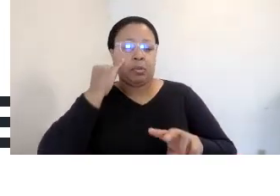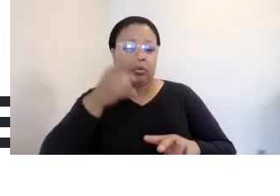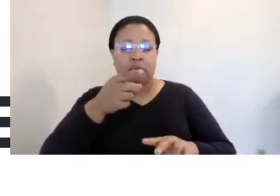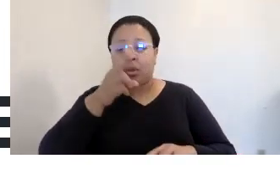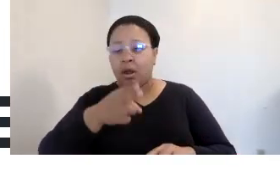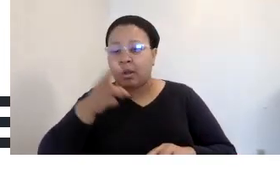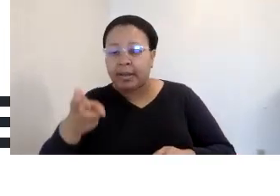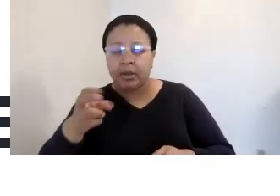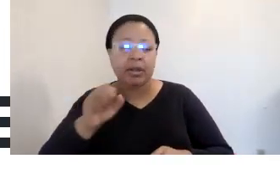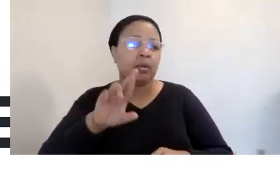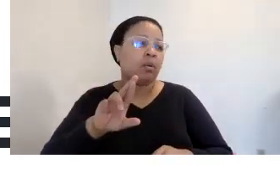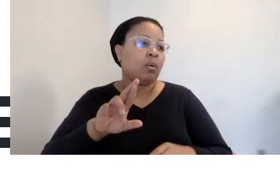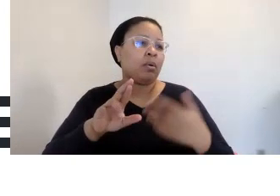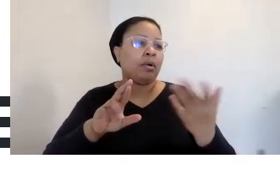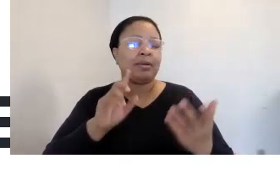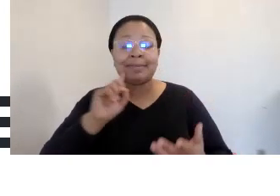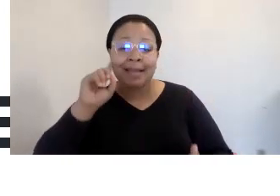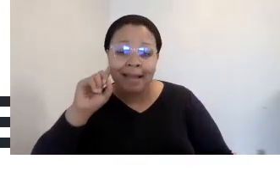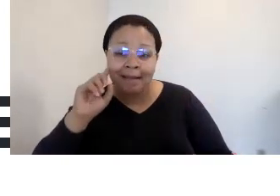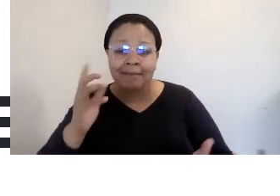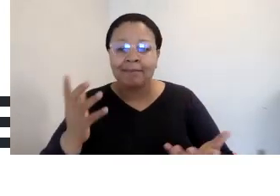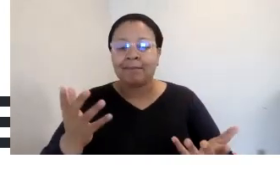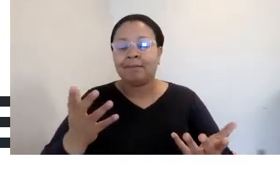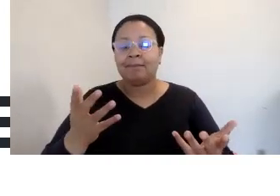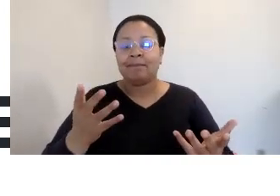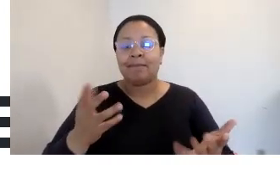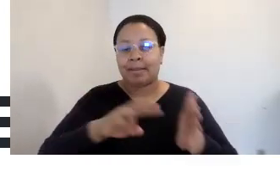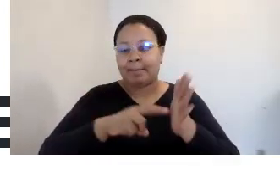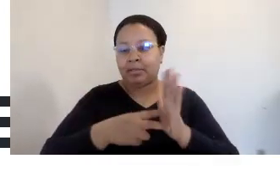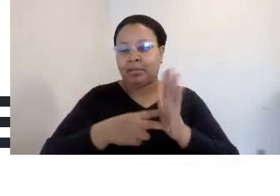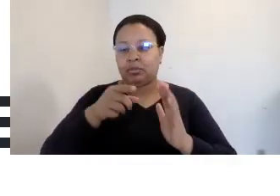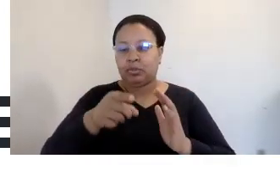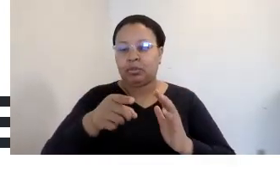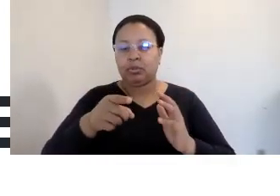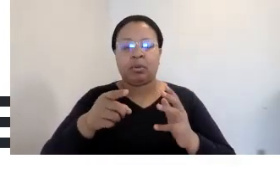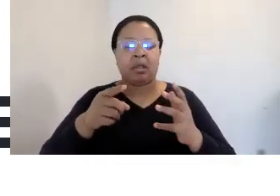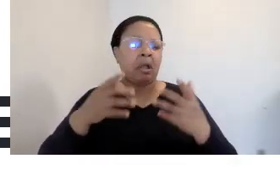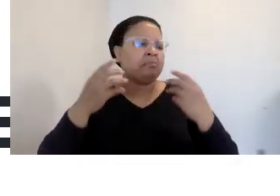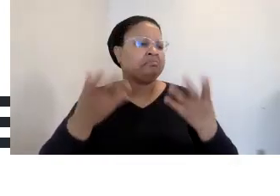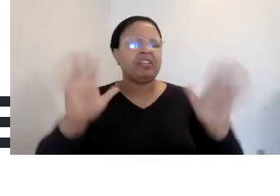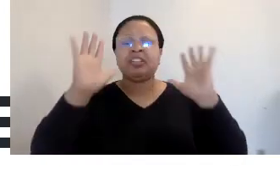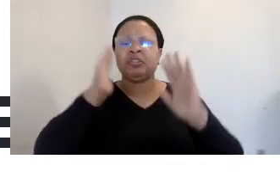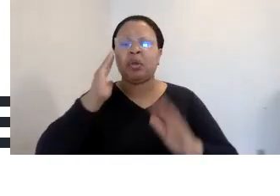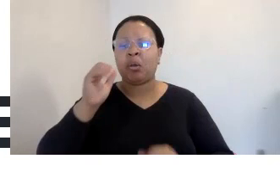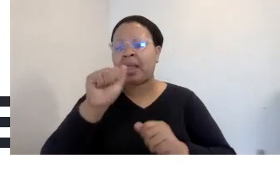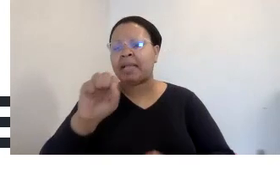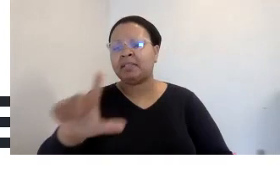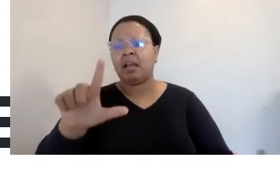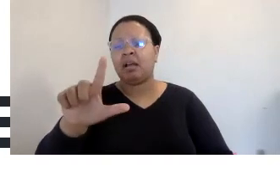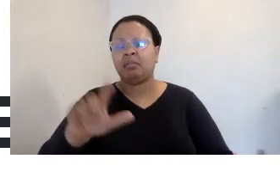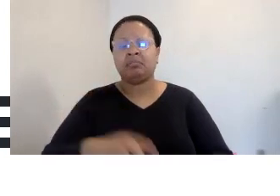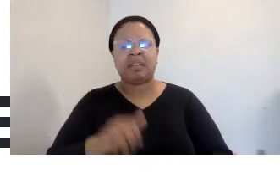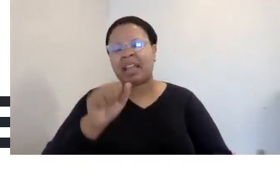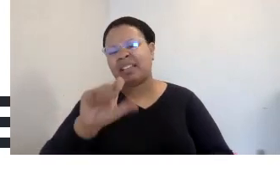hearing or deaf, then you automatically know ASL, and so ASL should be